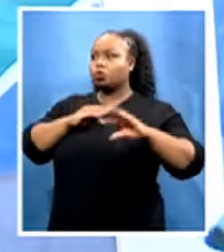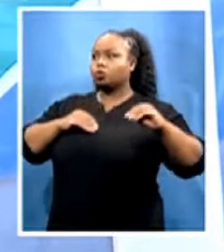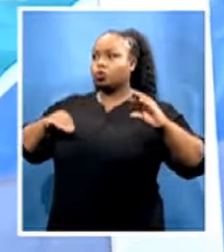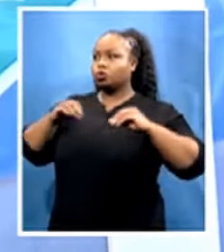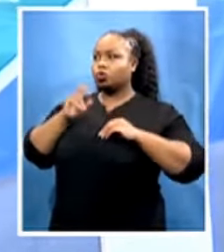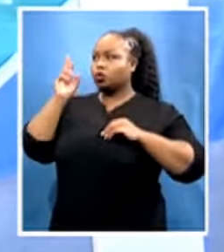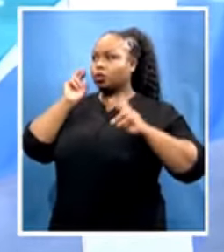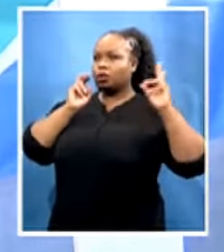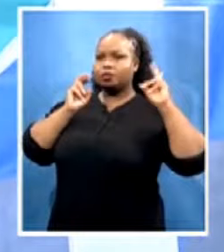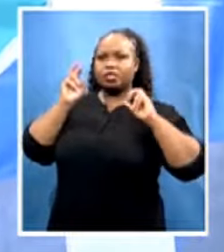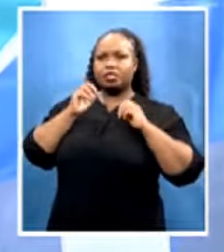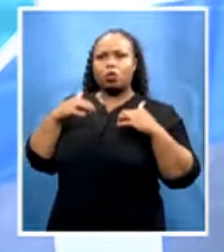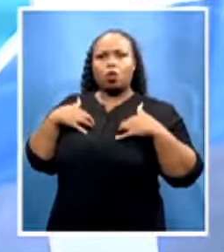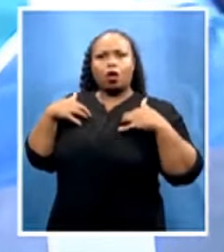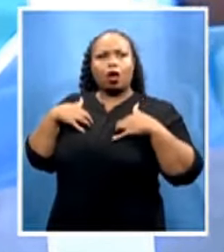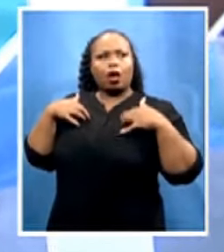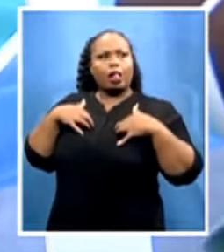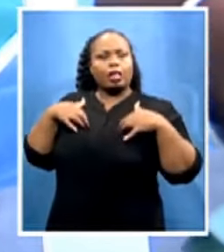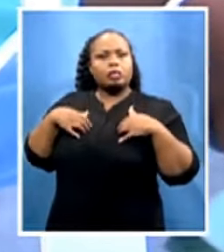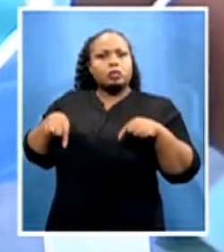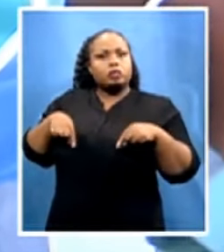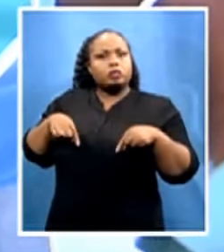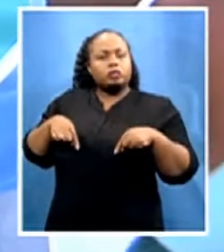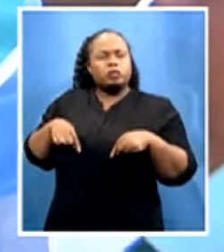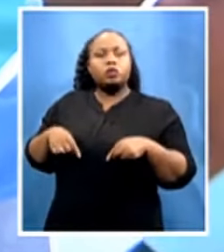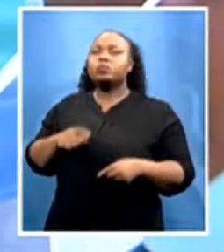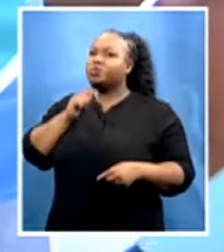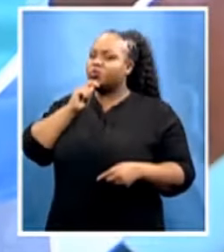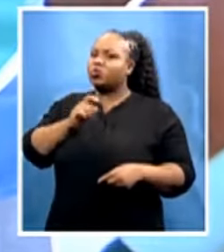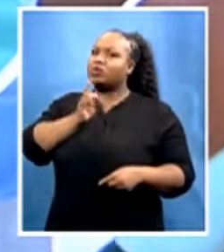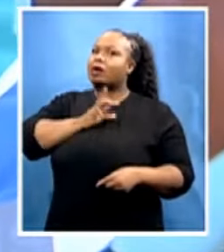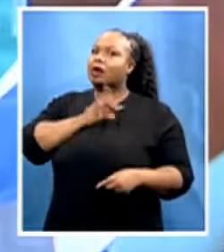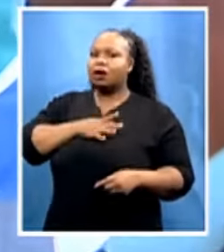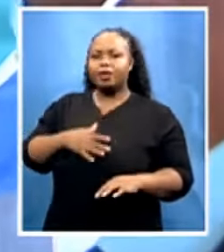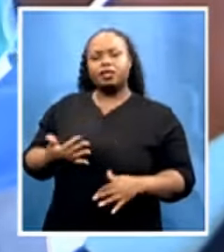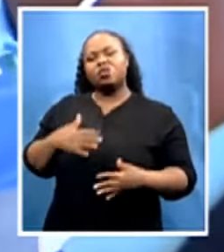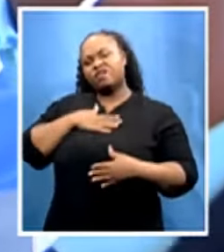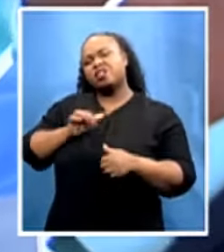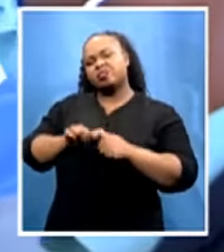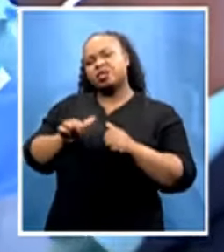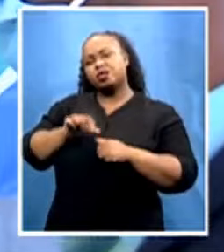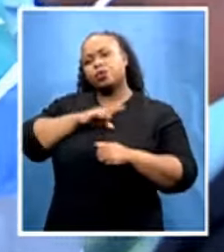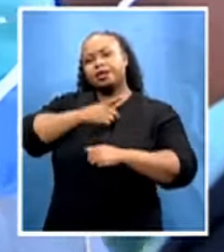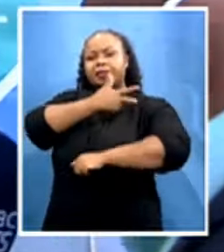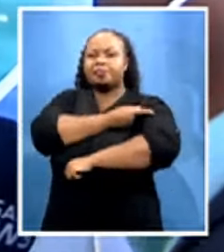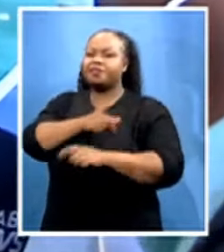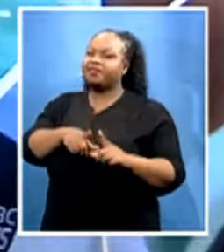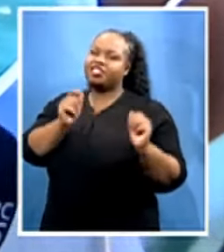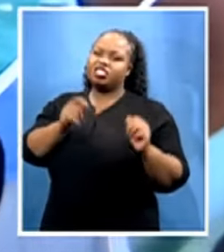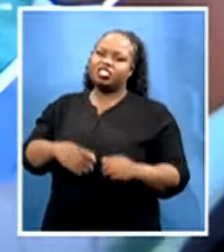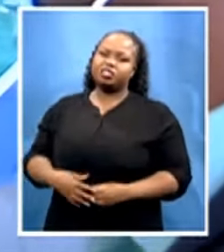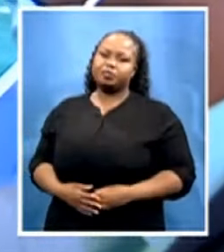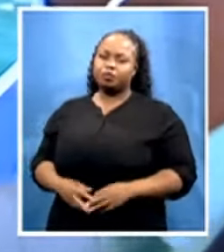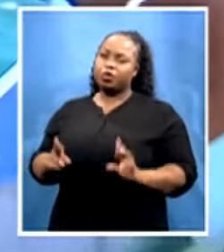very scared, frightened actually. But now I'm actually better that I got vaccinated. So I'm just hoping for the best. And you're looking forward